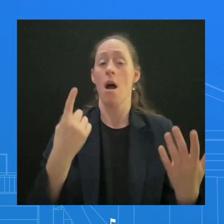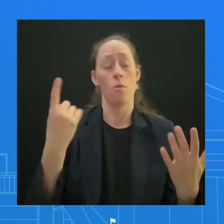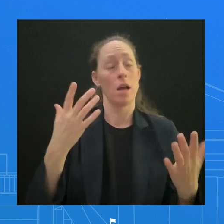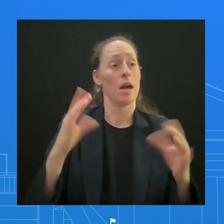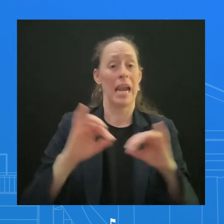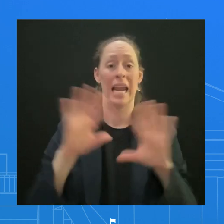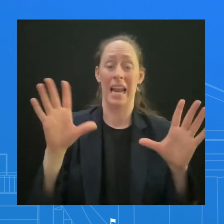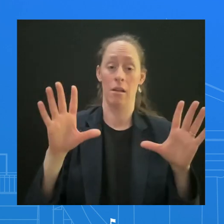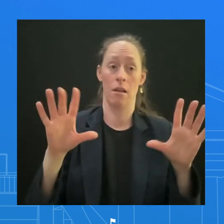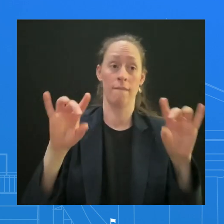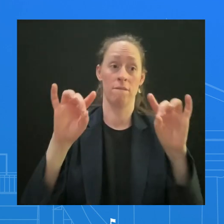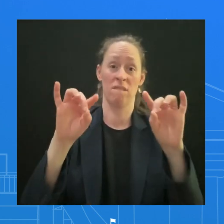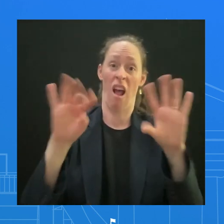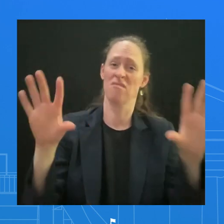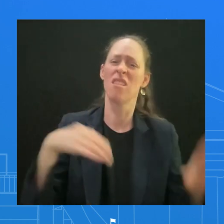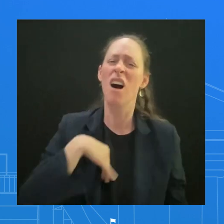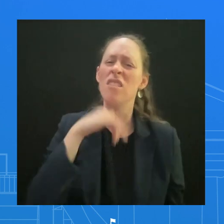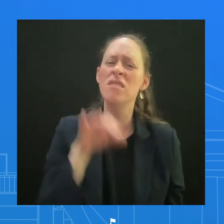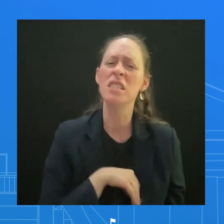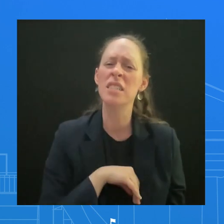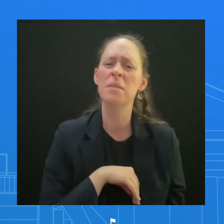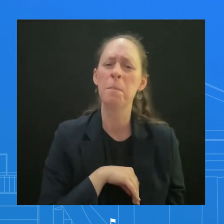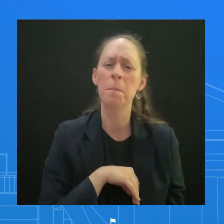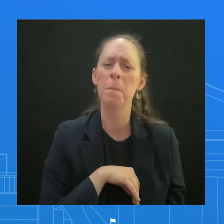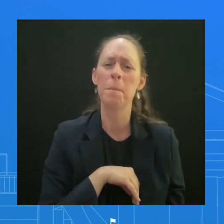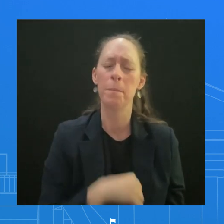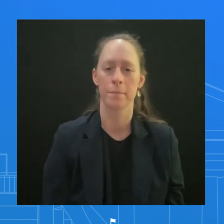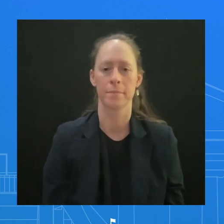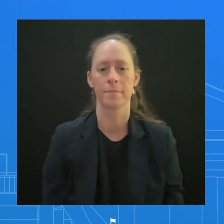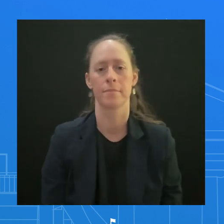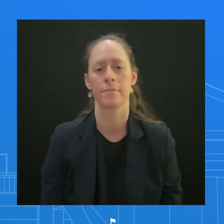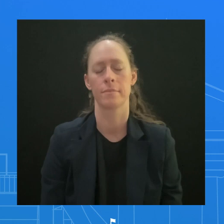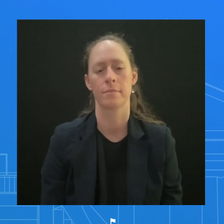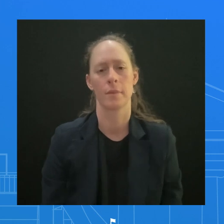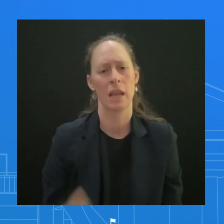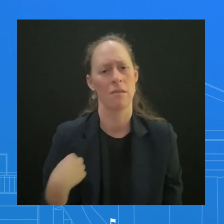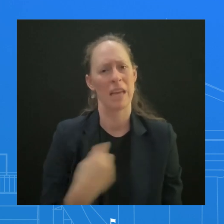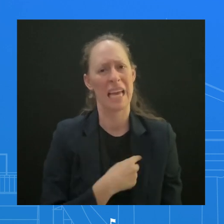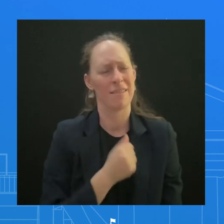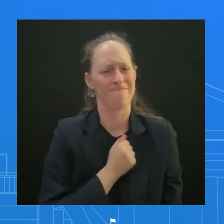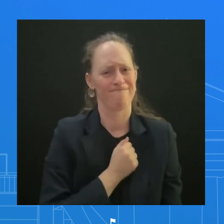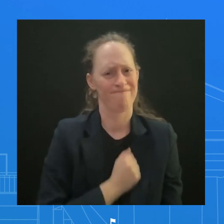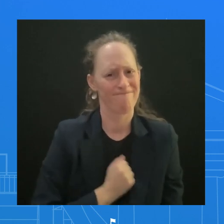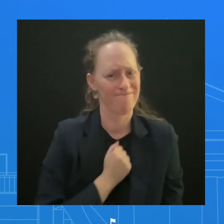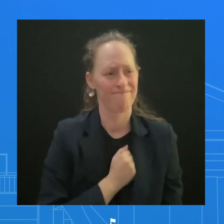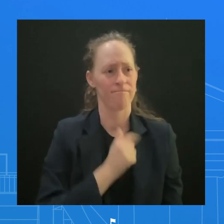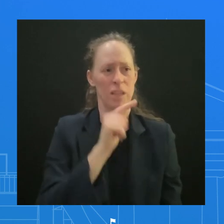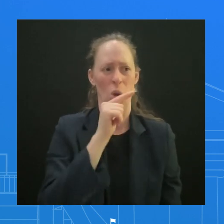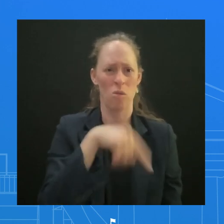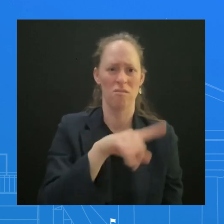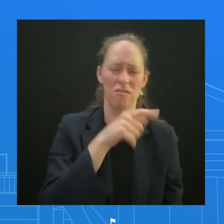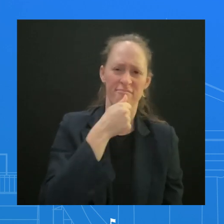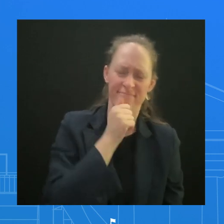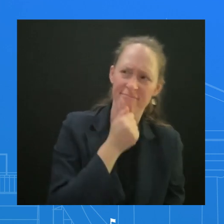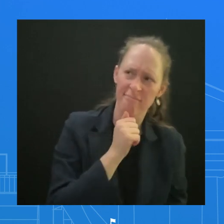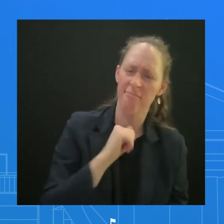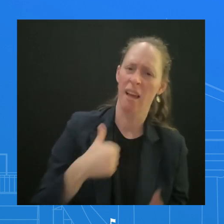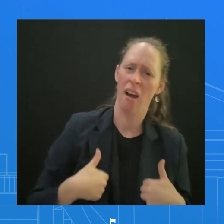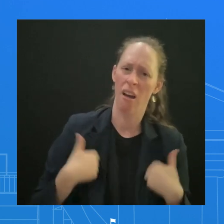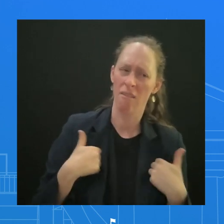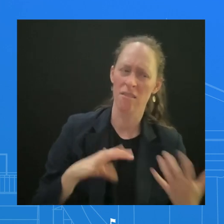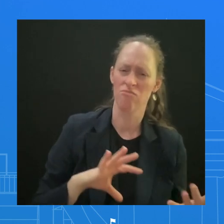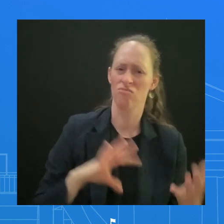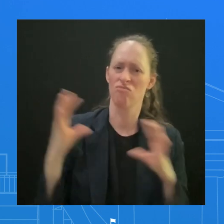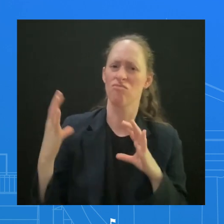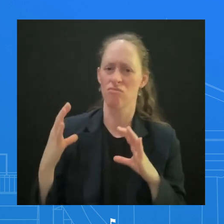those that were affected. We issue a speedy recovery for those that were injured, but the violence isn't helping reduce the tensions